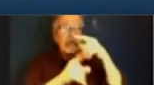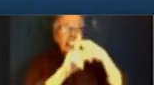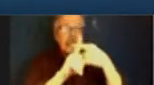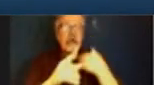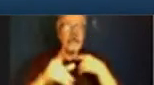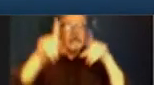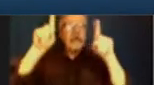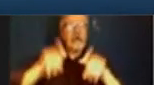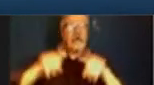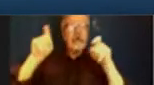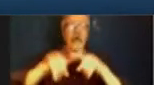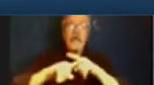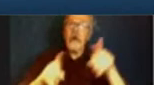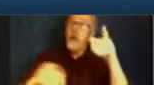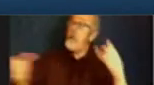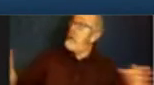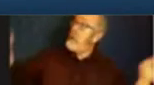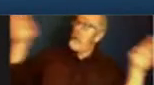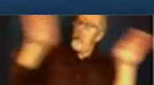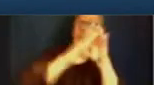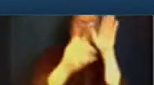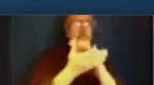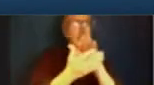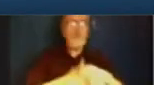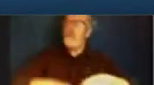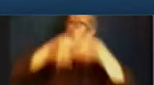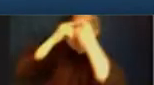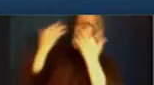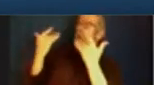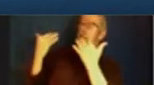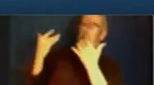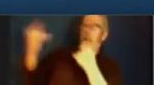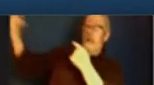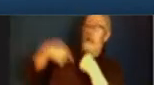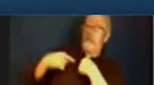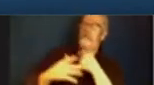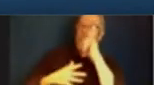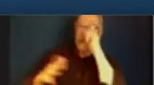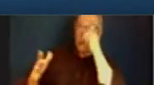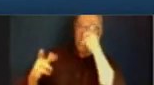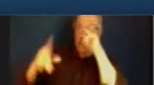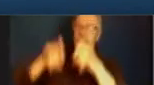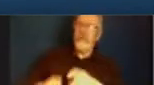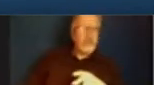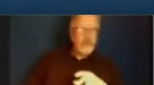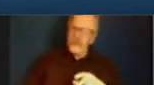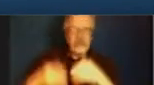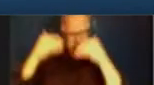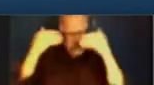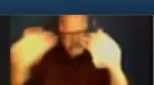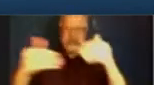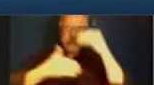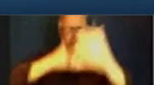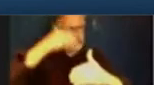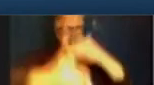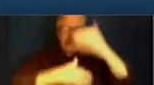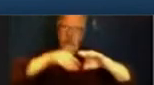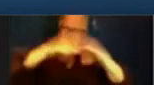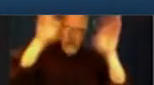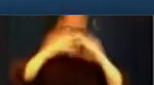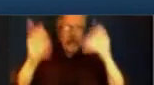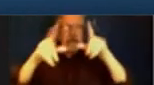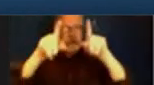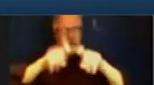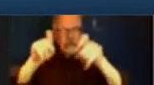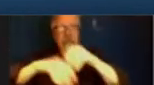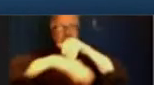can identify other students so they don't have to be in quarantine and we can prevent the spread. So we're going to expand